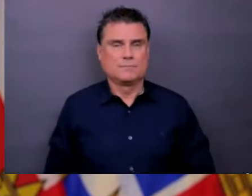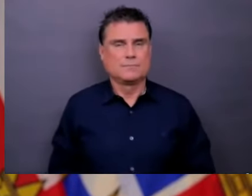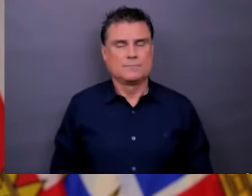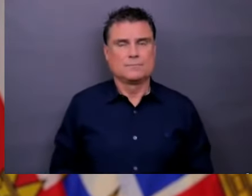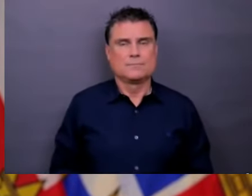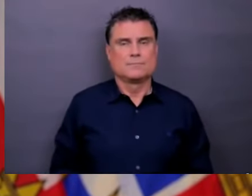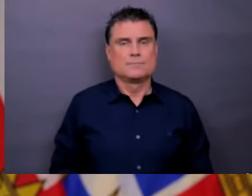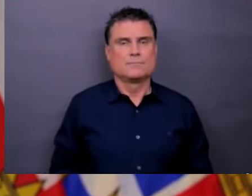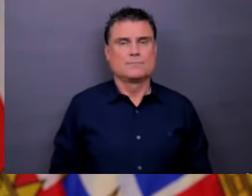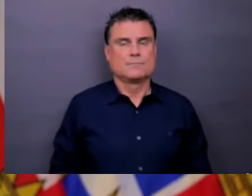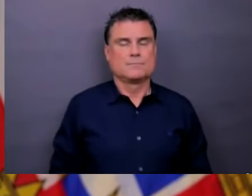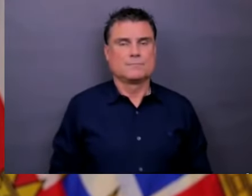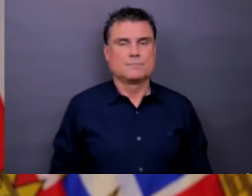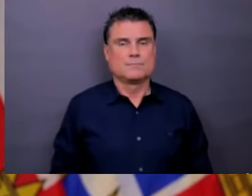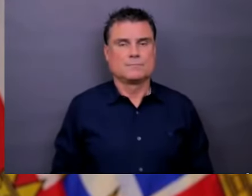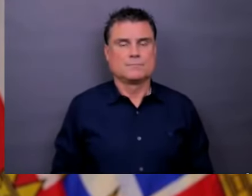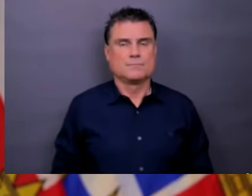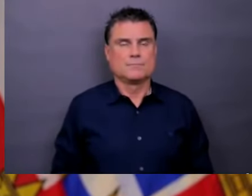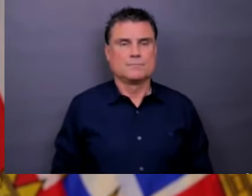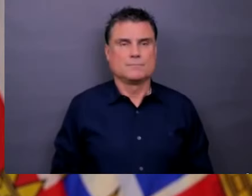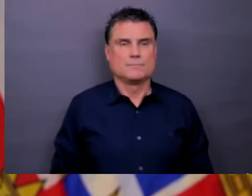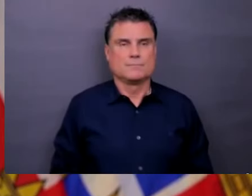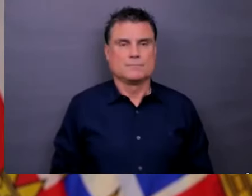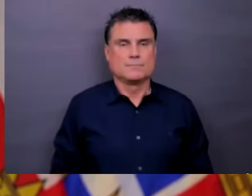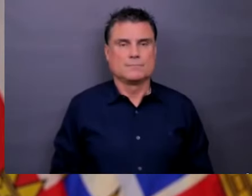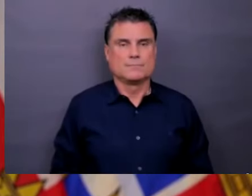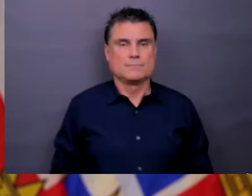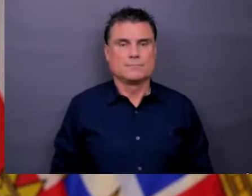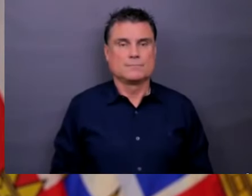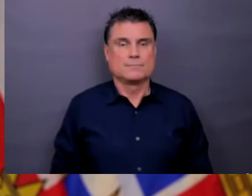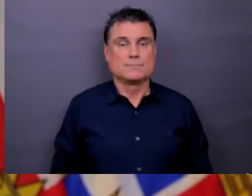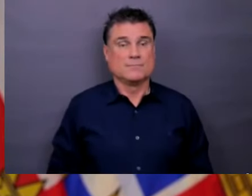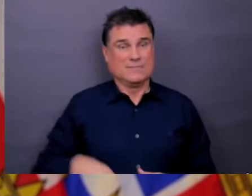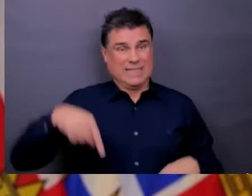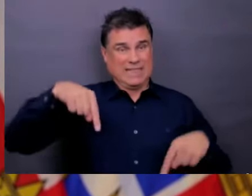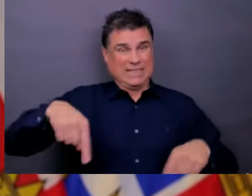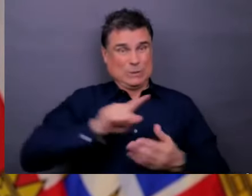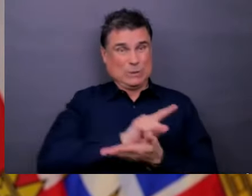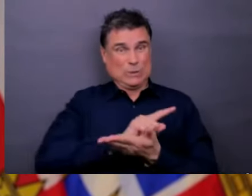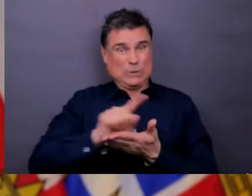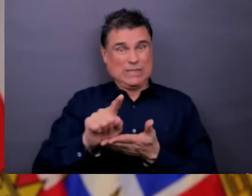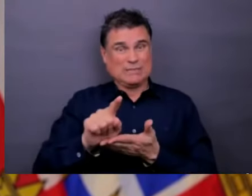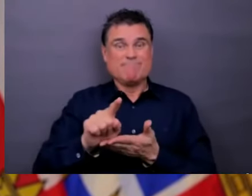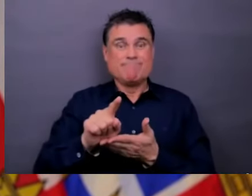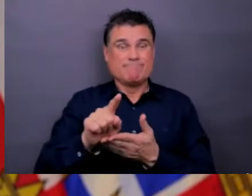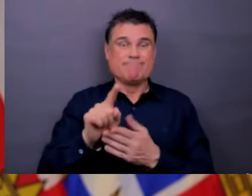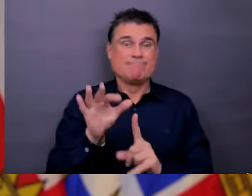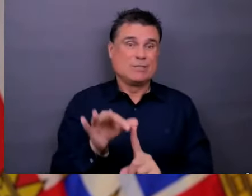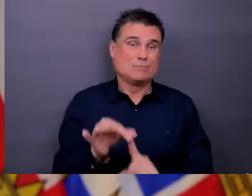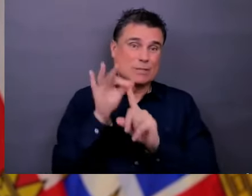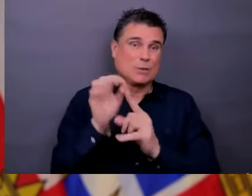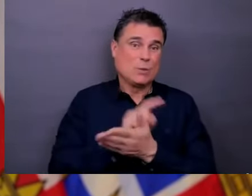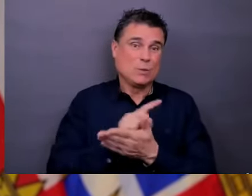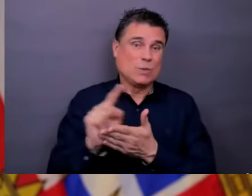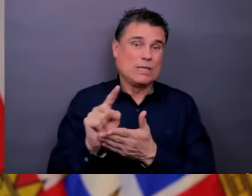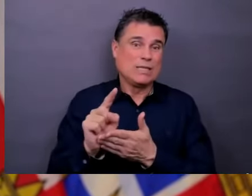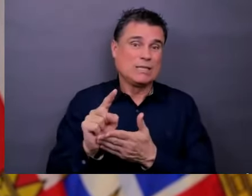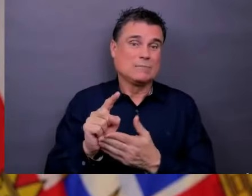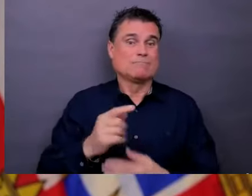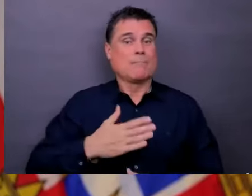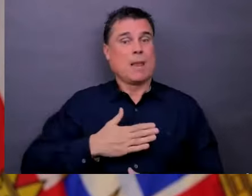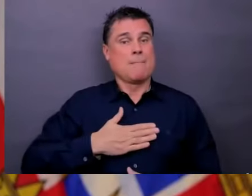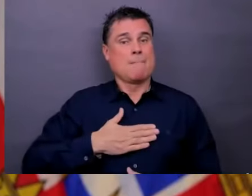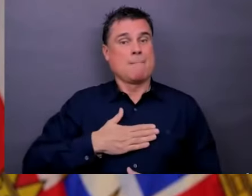what's known as the Random Act of Kindness Week. And I implore all of you to remember this as we get through